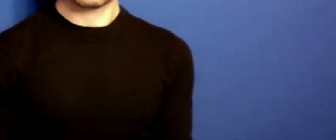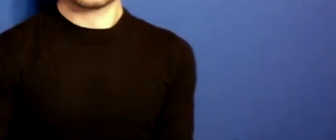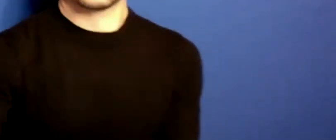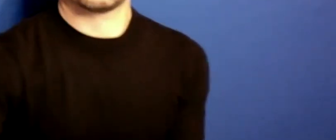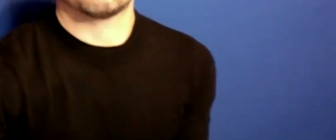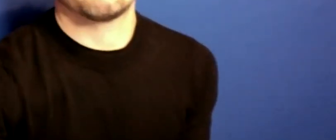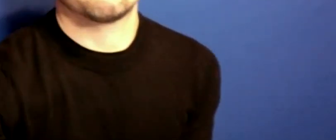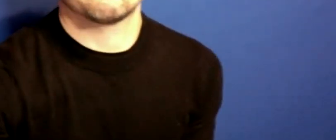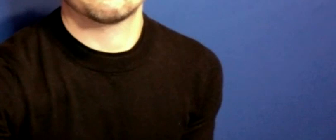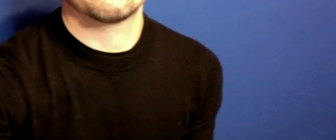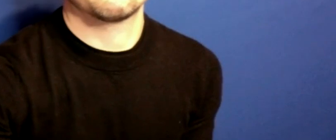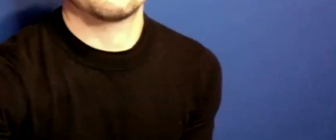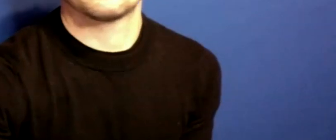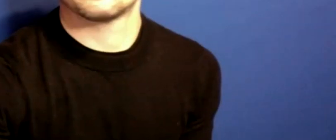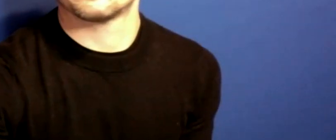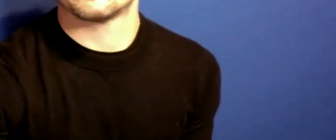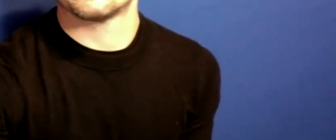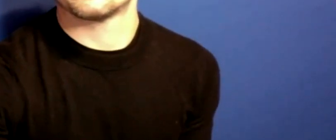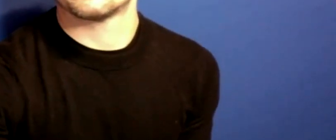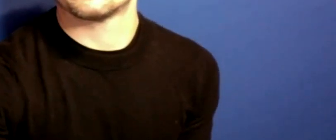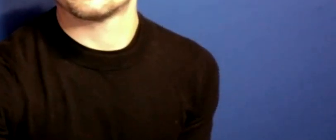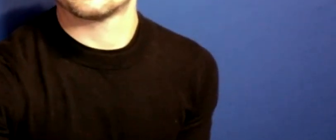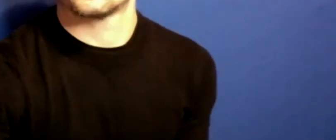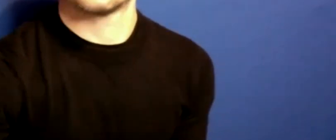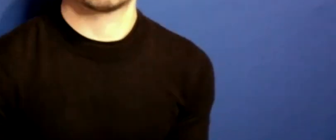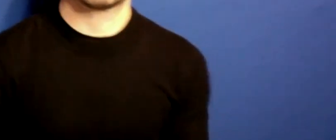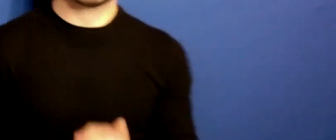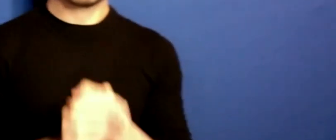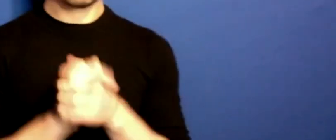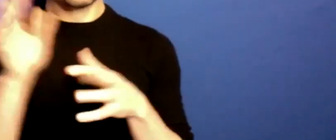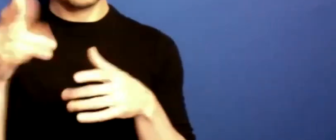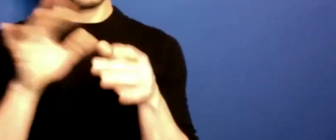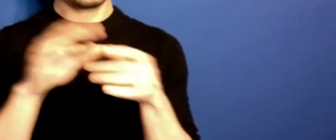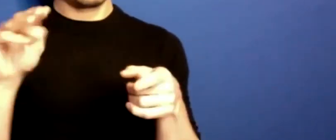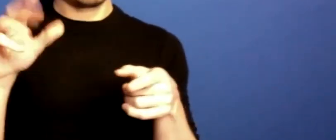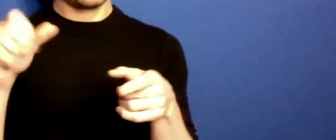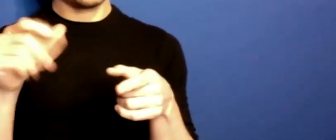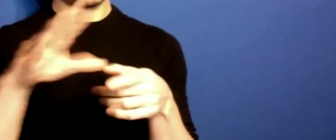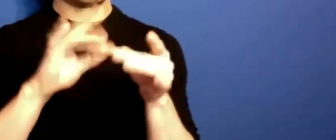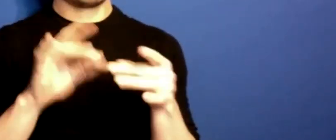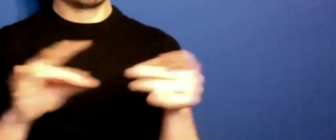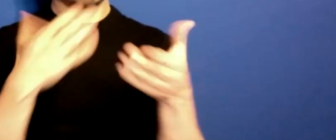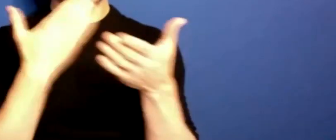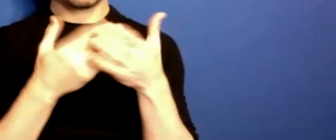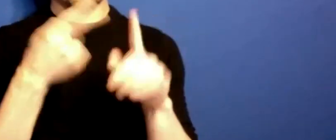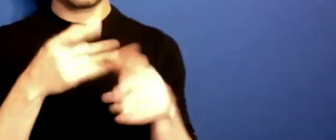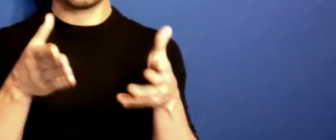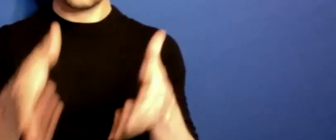Absolutely, Marsha. And, you bring up a point about, the way that